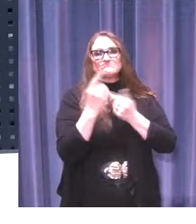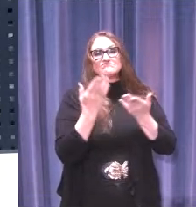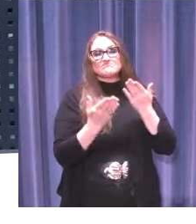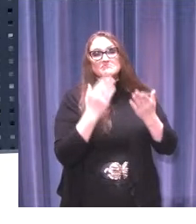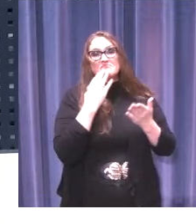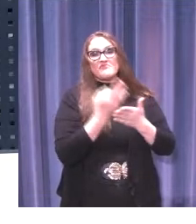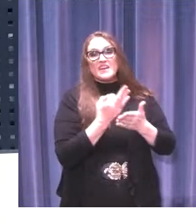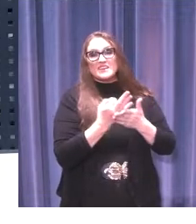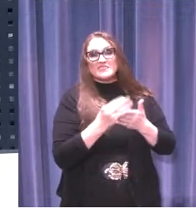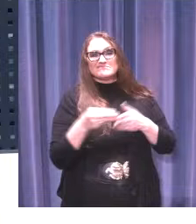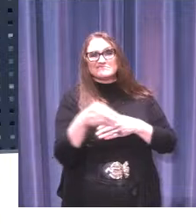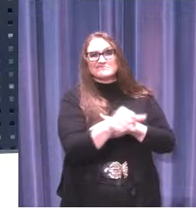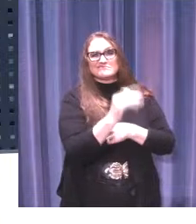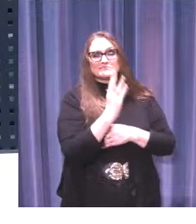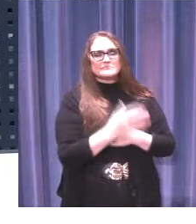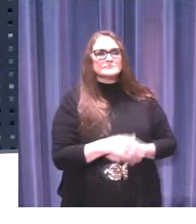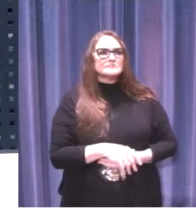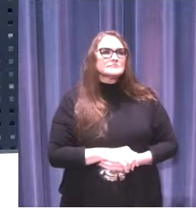fund it.